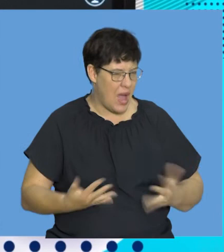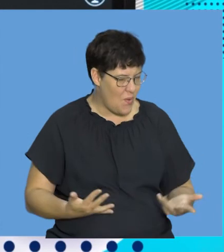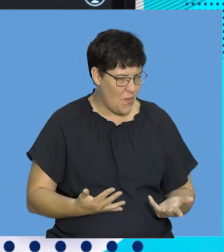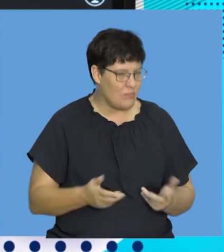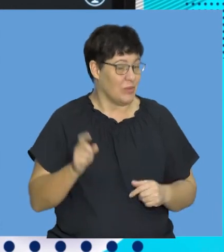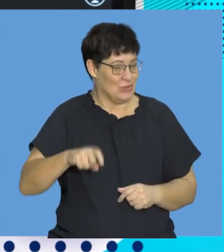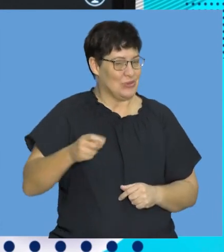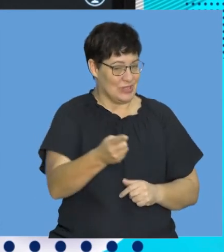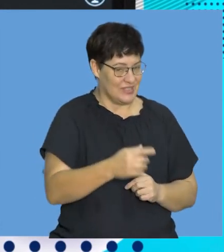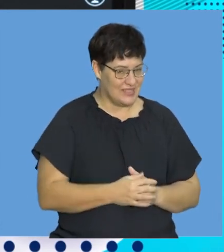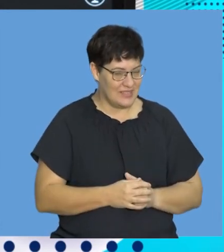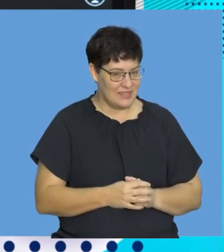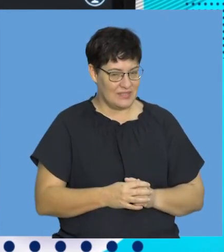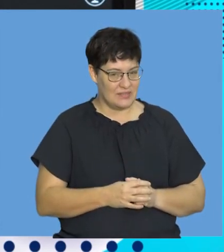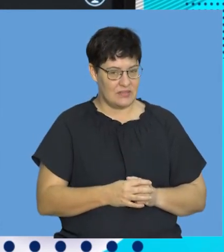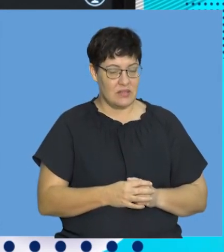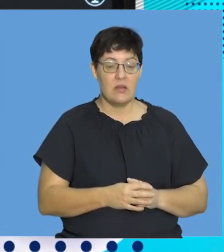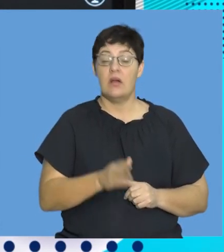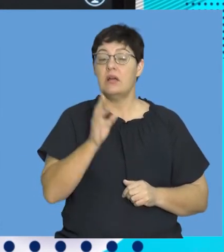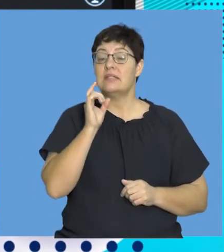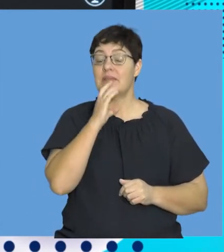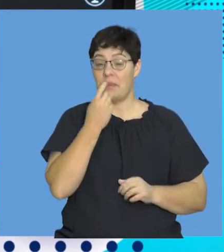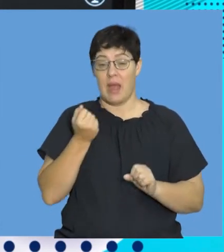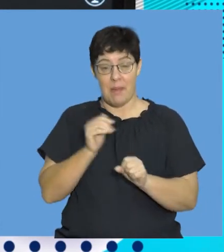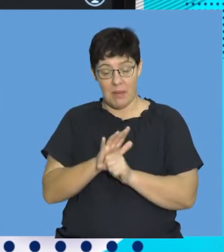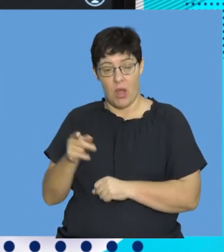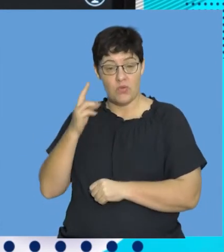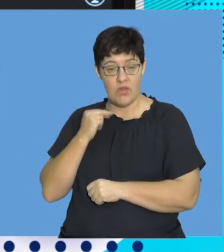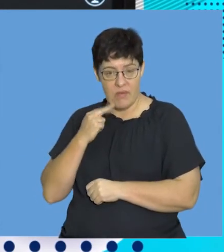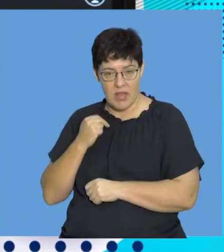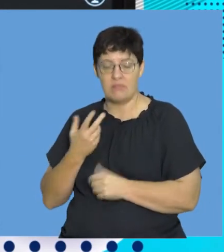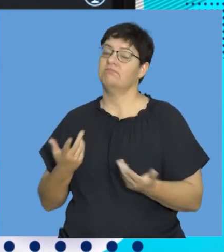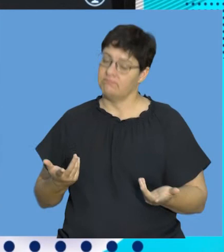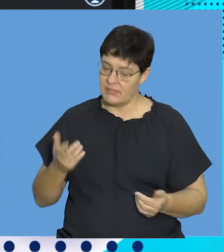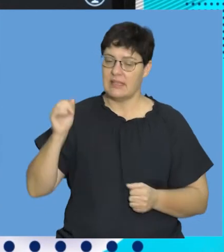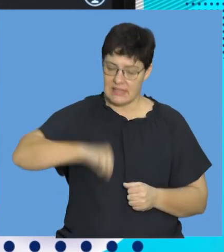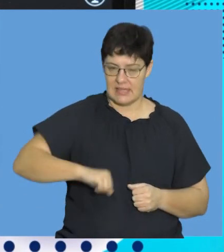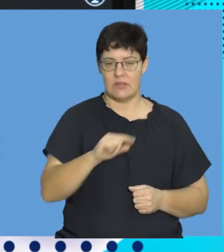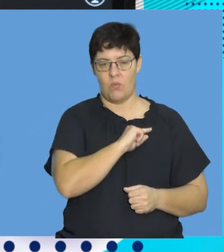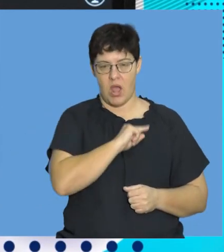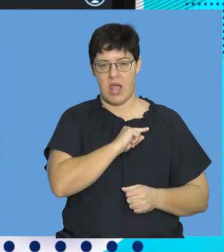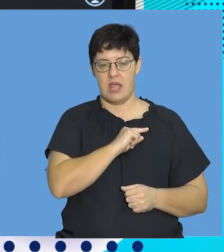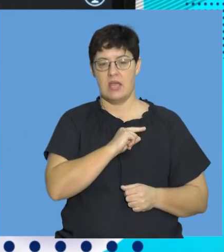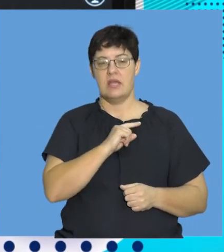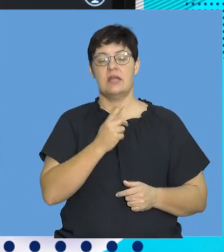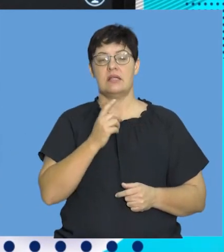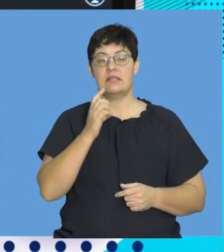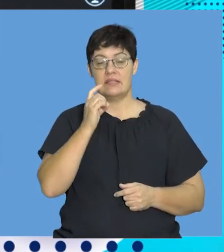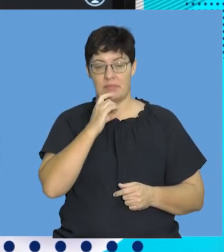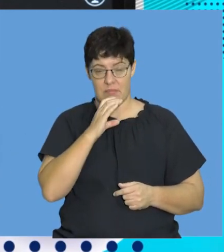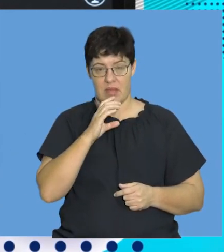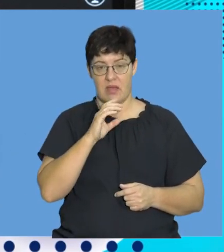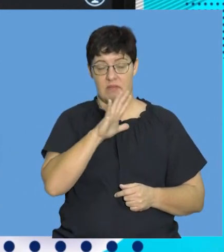stage. Right. Will September impact on November? Certainly it would be. Why? September 50, October